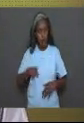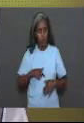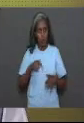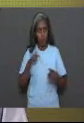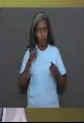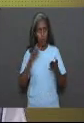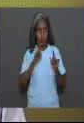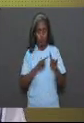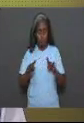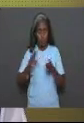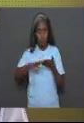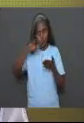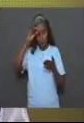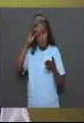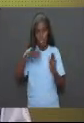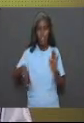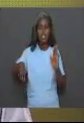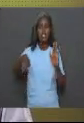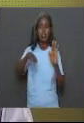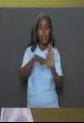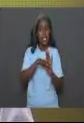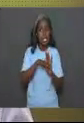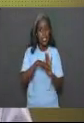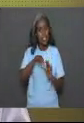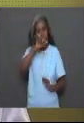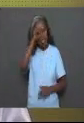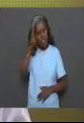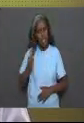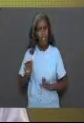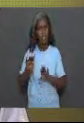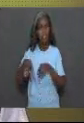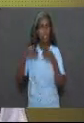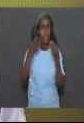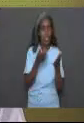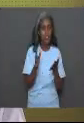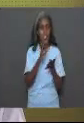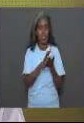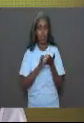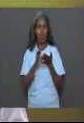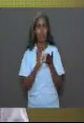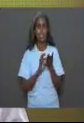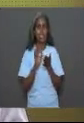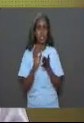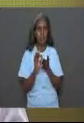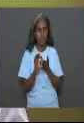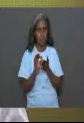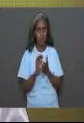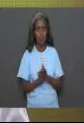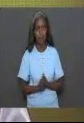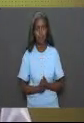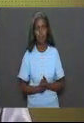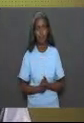will also learn to represent any given complex